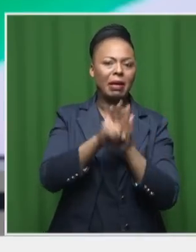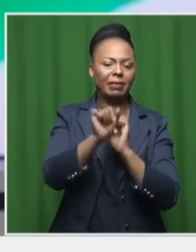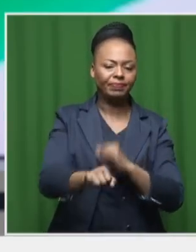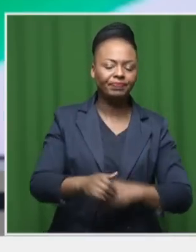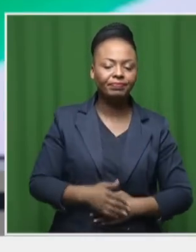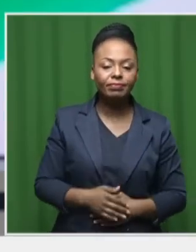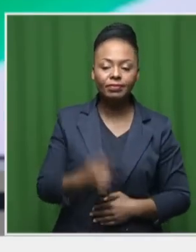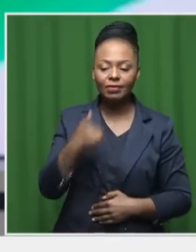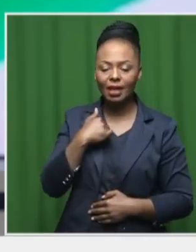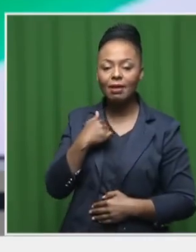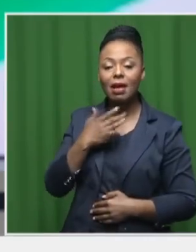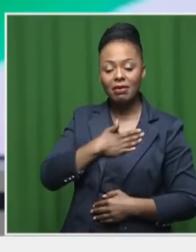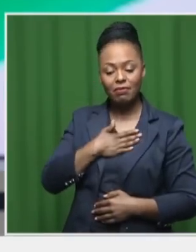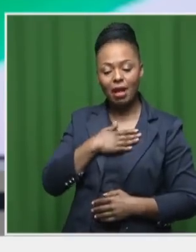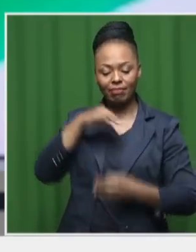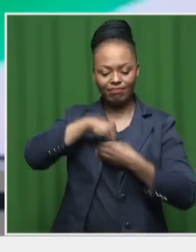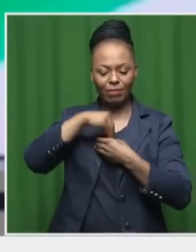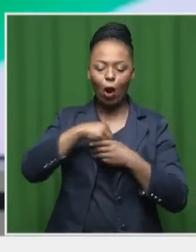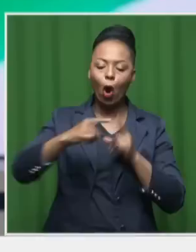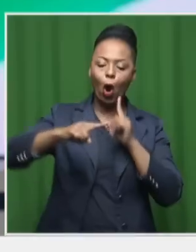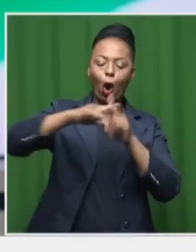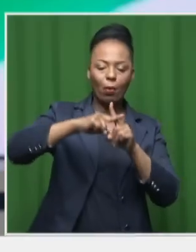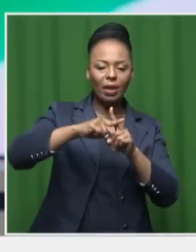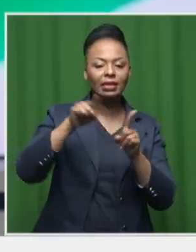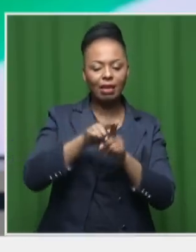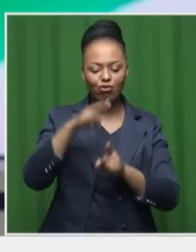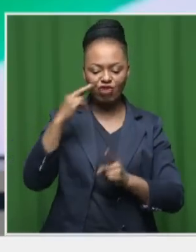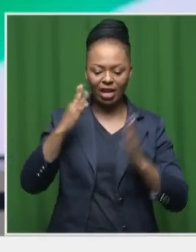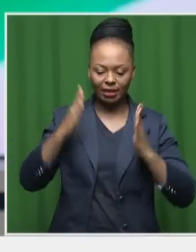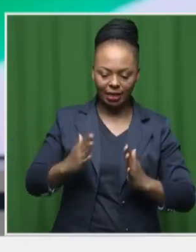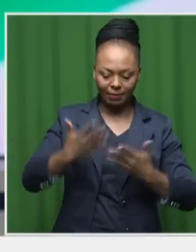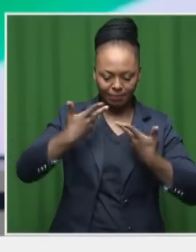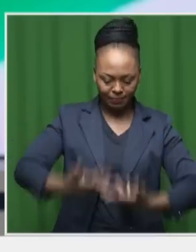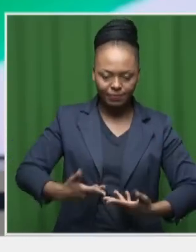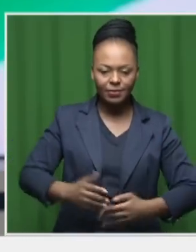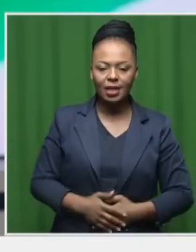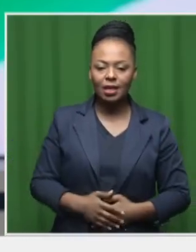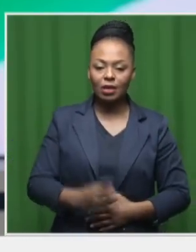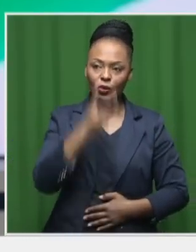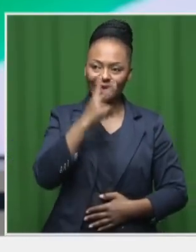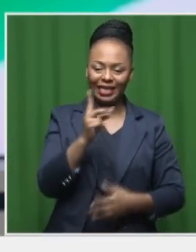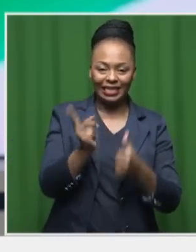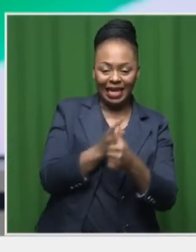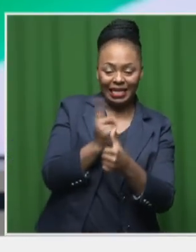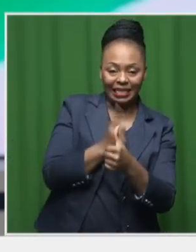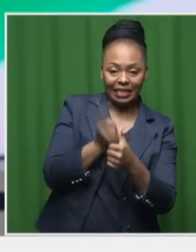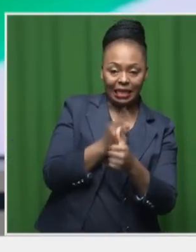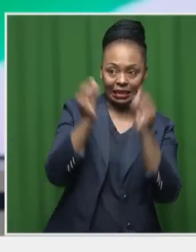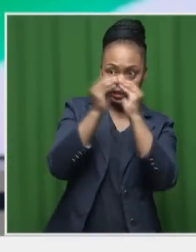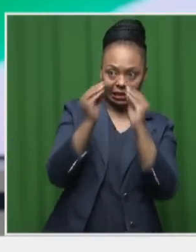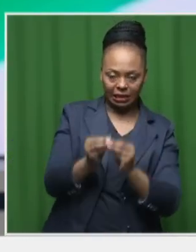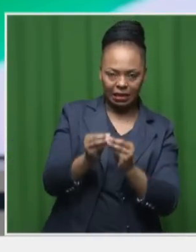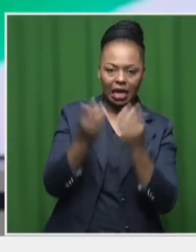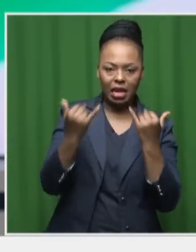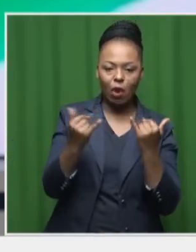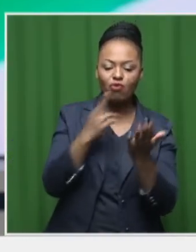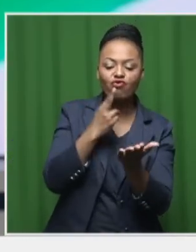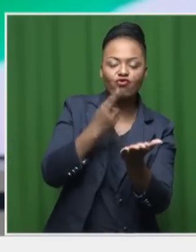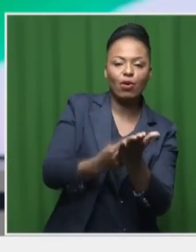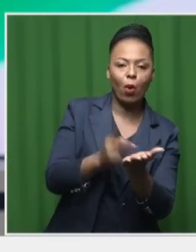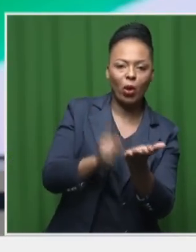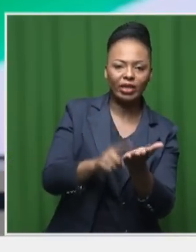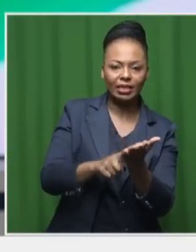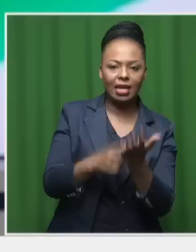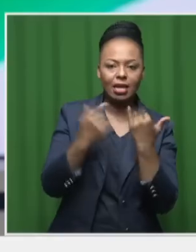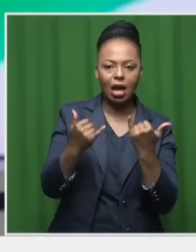optimist, but I am a realist. And the reality is, if you look at the statistics, and it depends on the reports that you look at, but there was a report